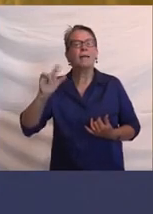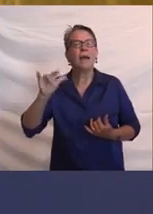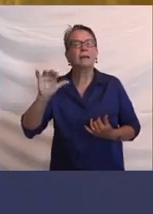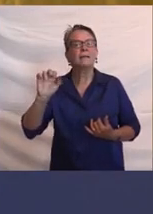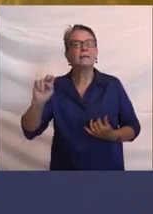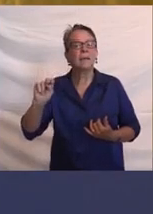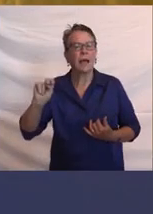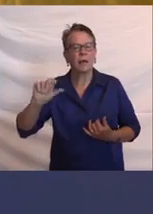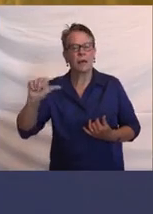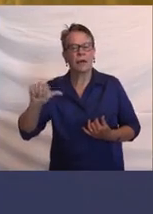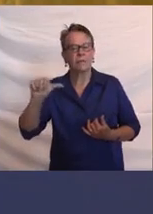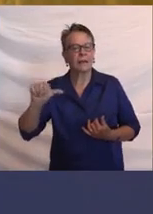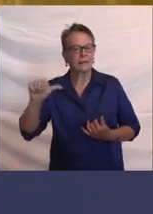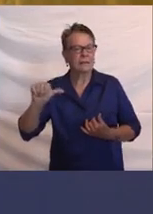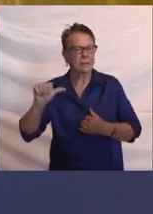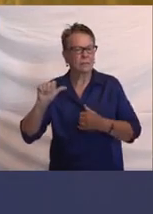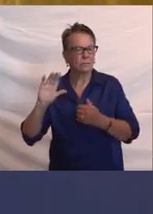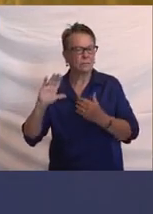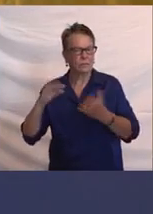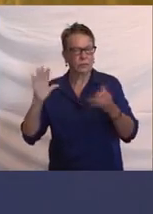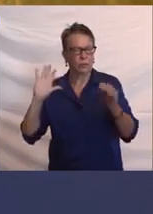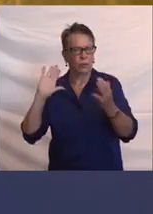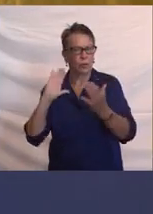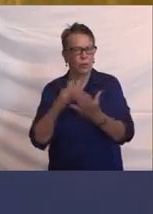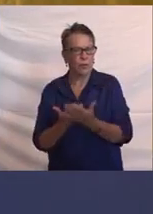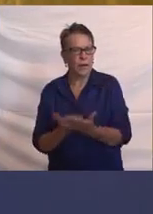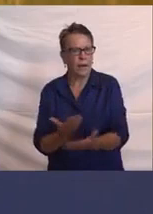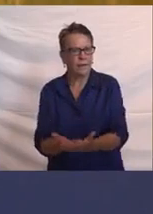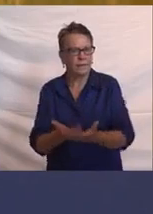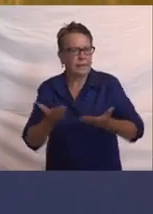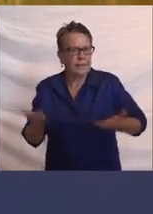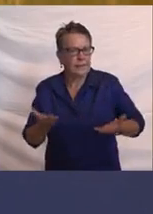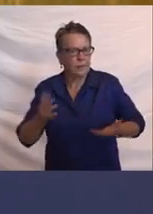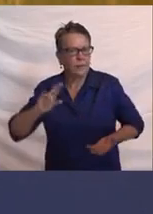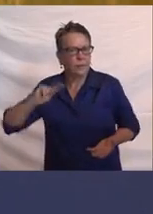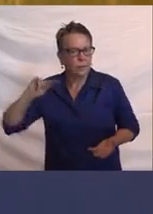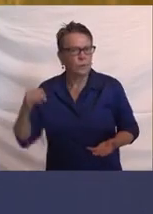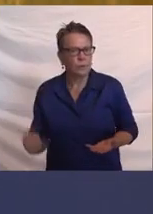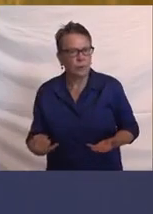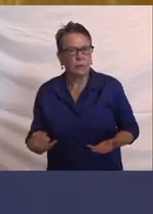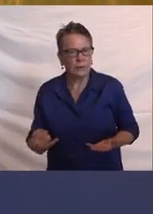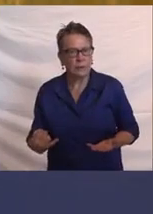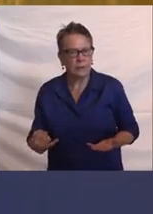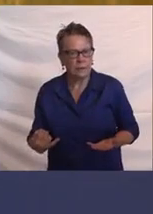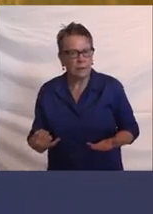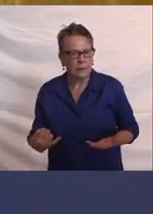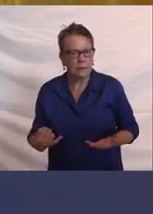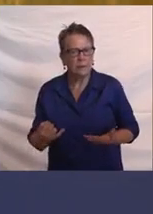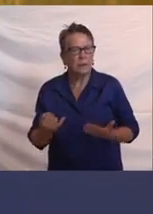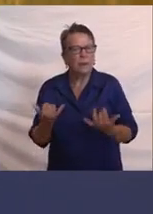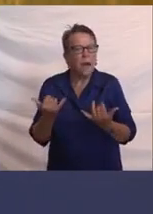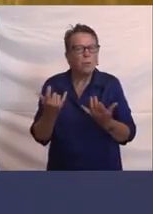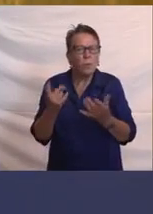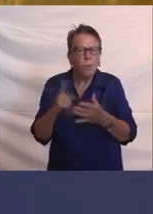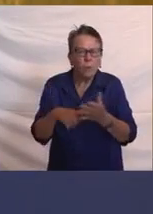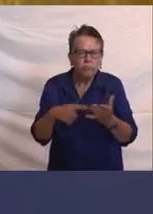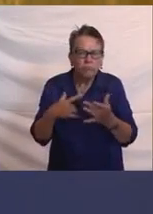Mike. No magic to today on daycare, but we had always said that we would start with the most